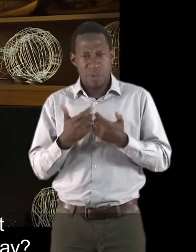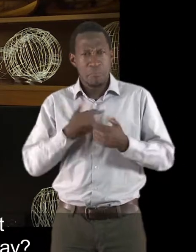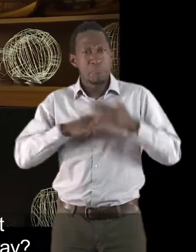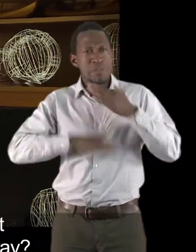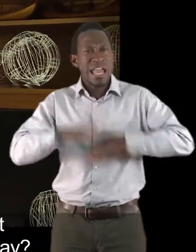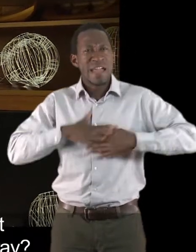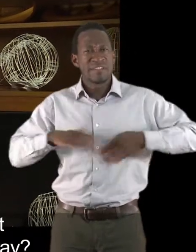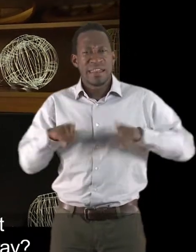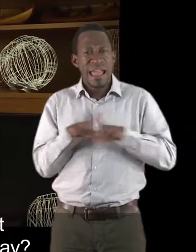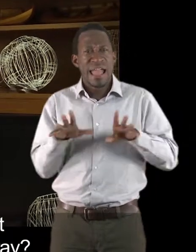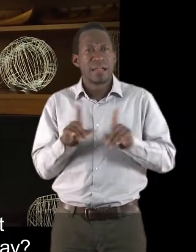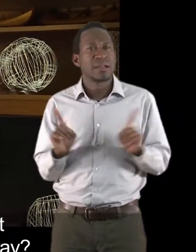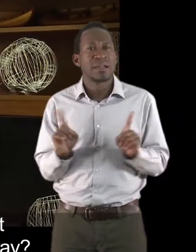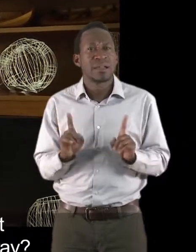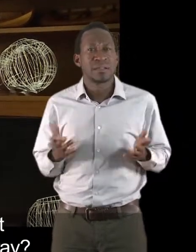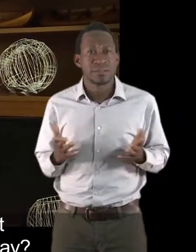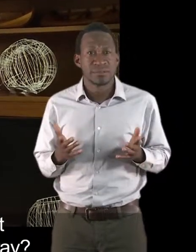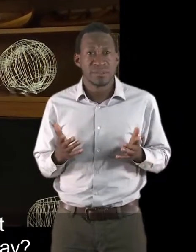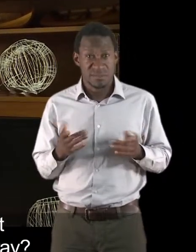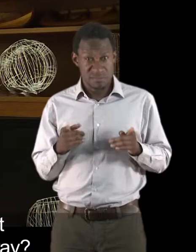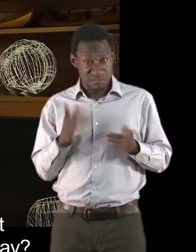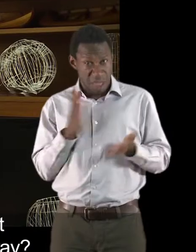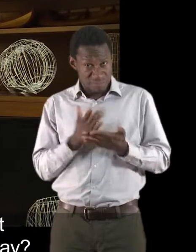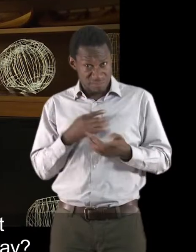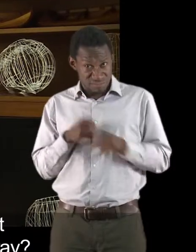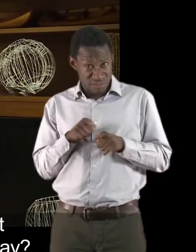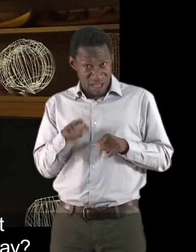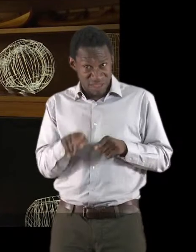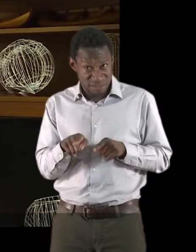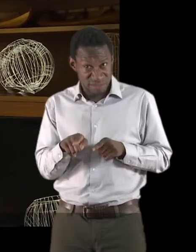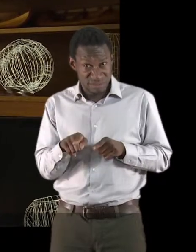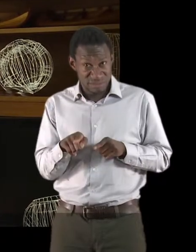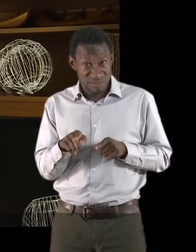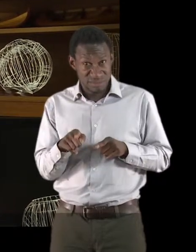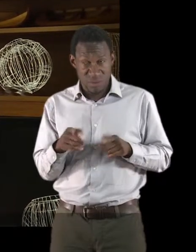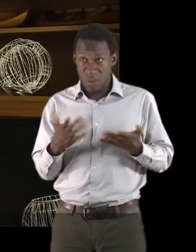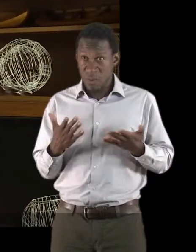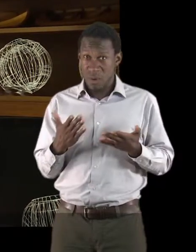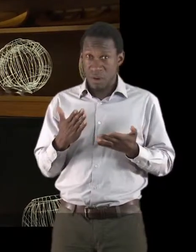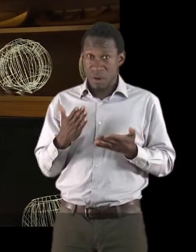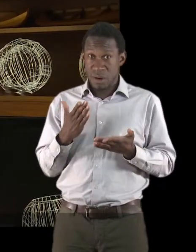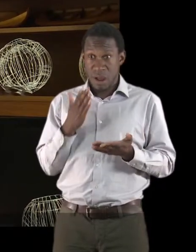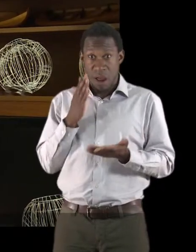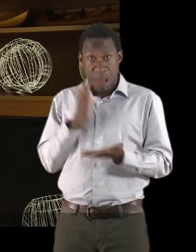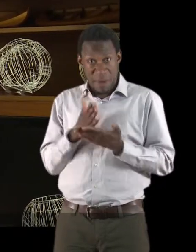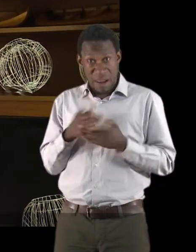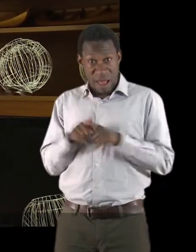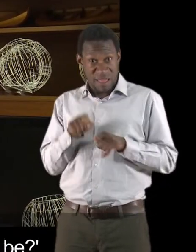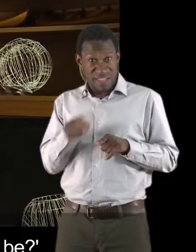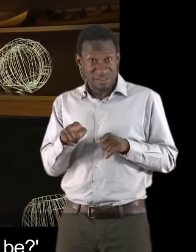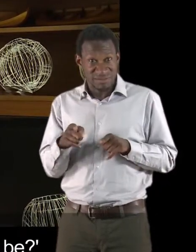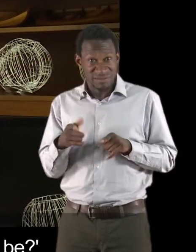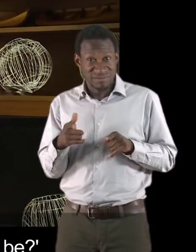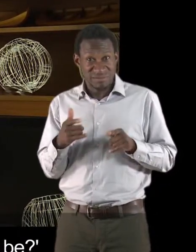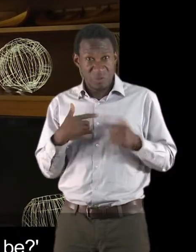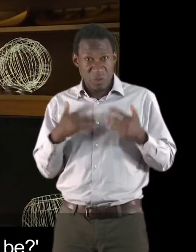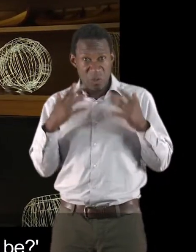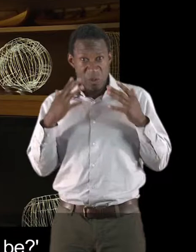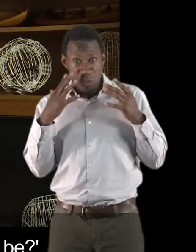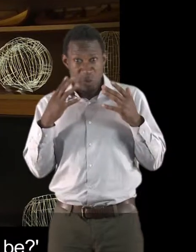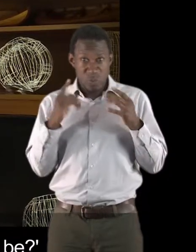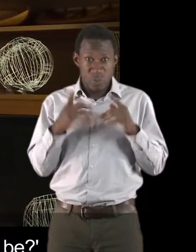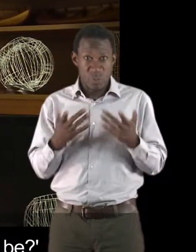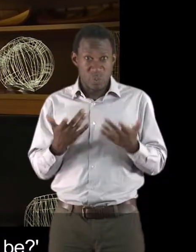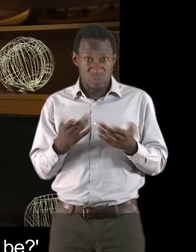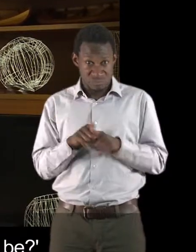we deport ourselves when we pray? Do you do this? Do you do that? Do you do this? Or